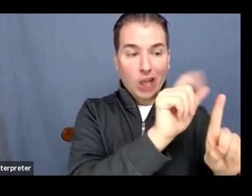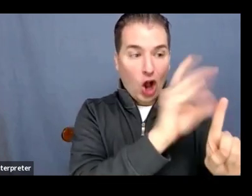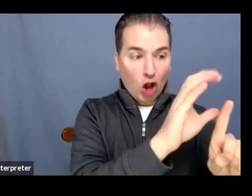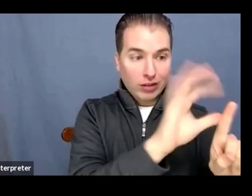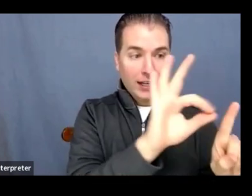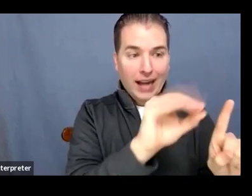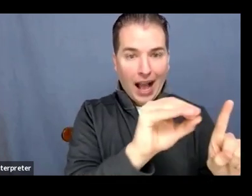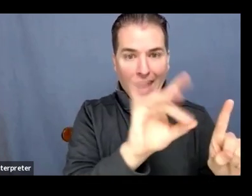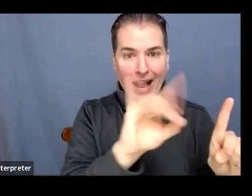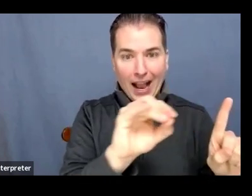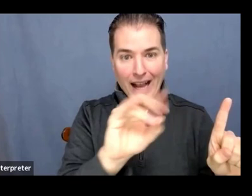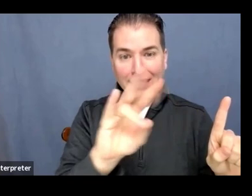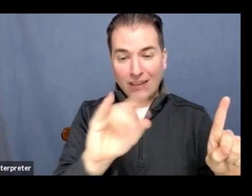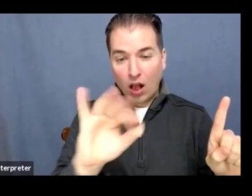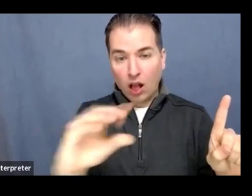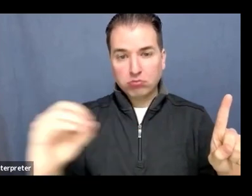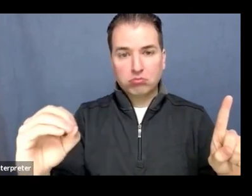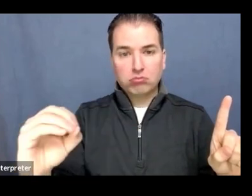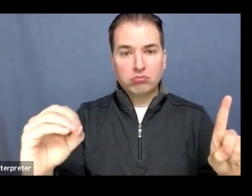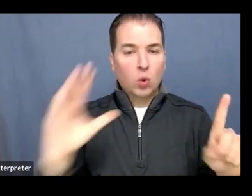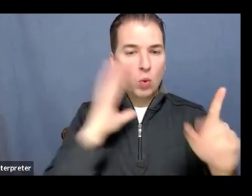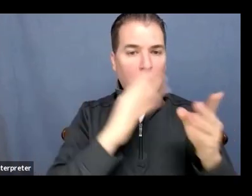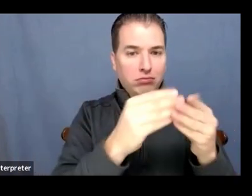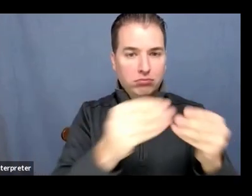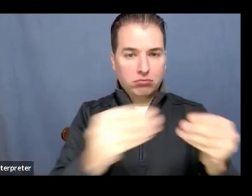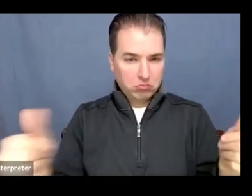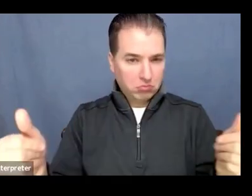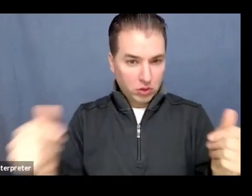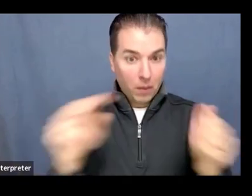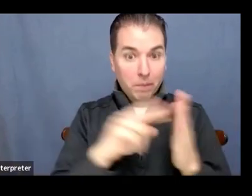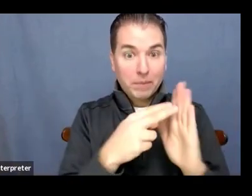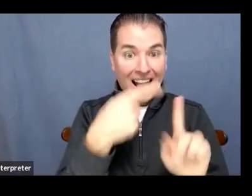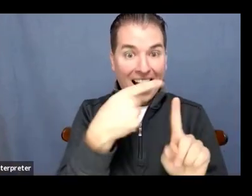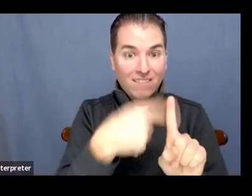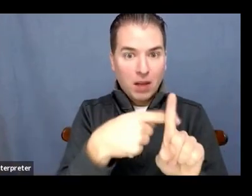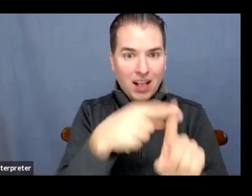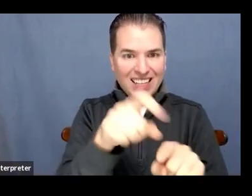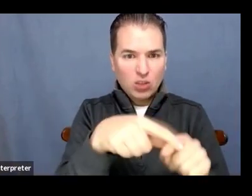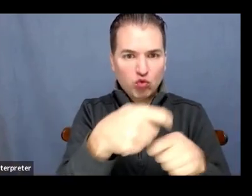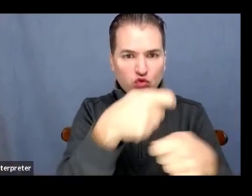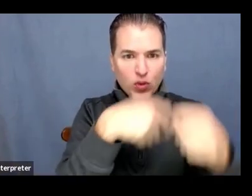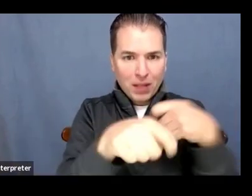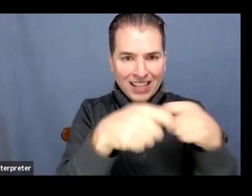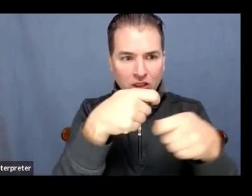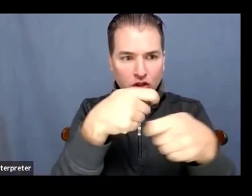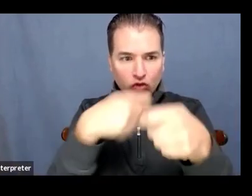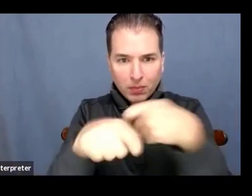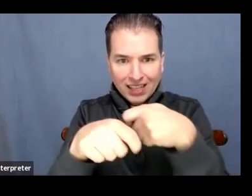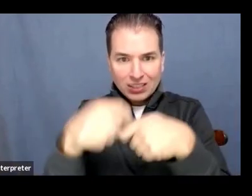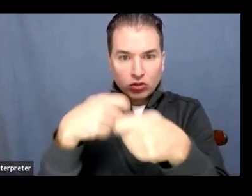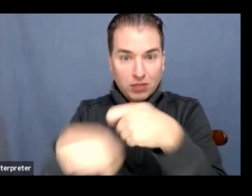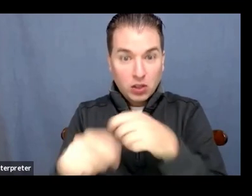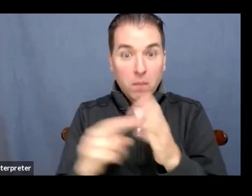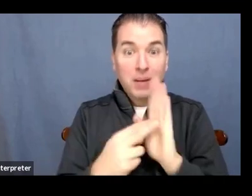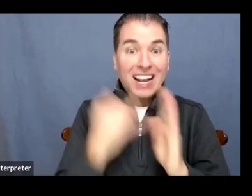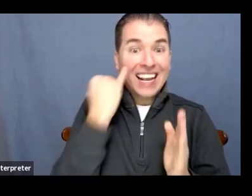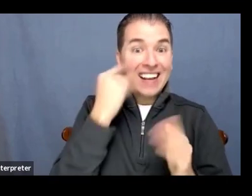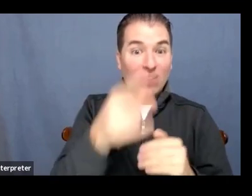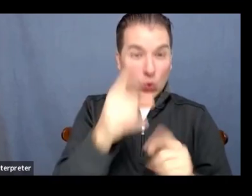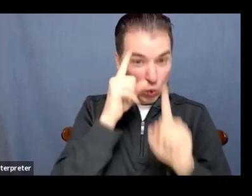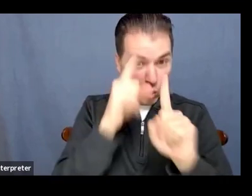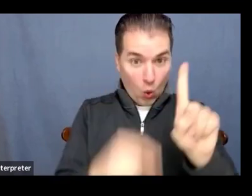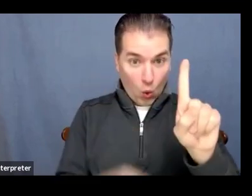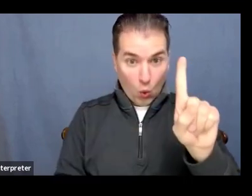10% customers every month, which means I need to replace for my yogurt store 125 customers.